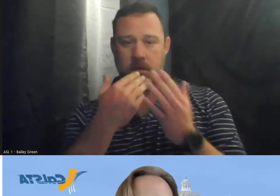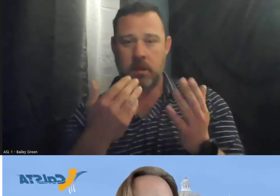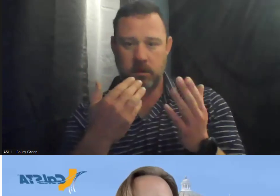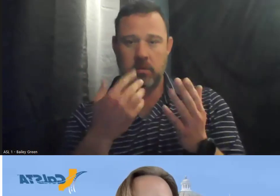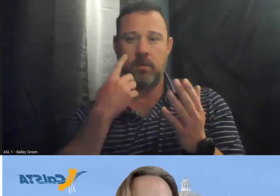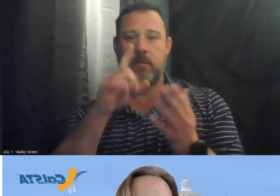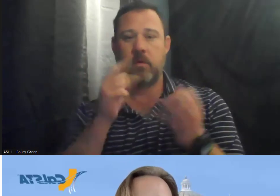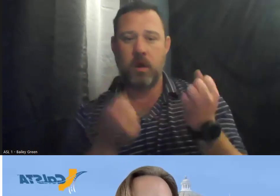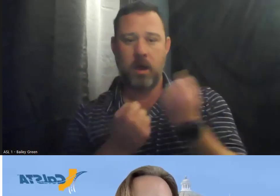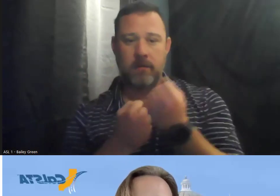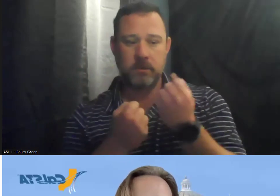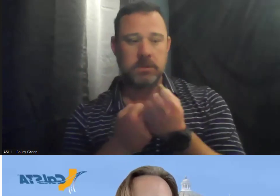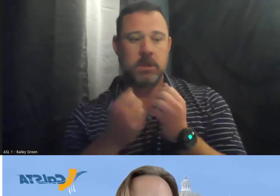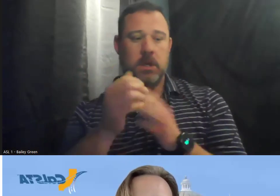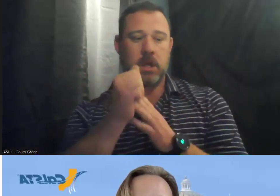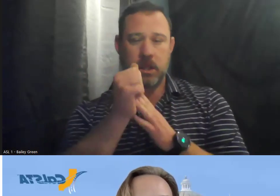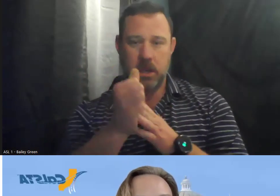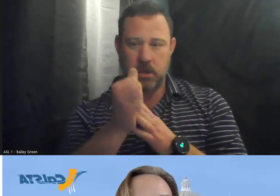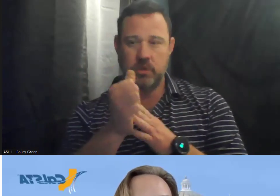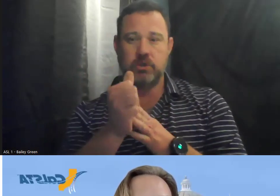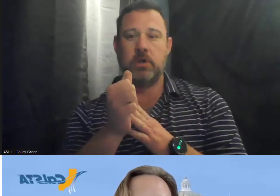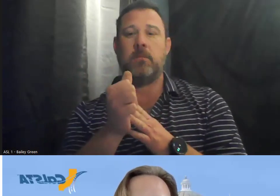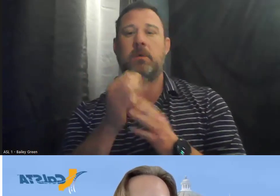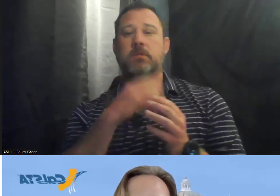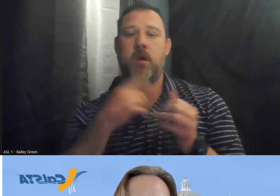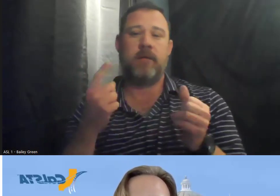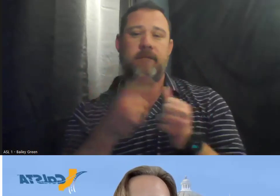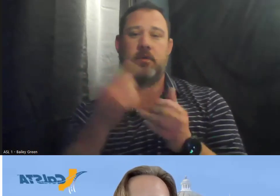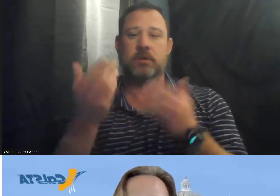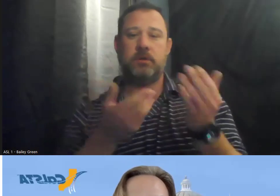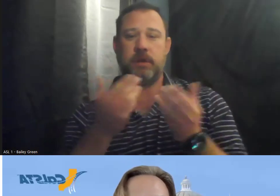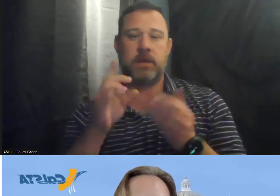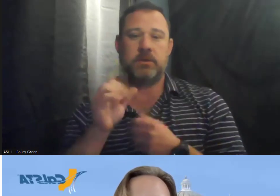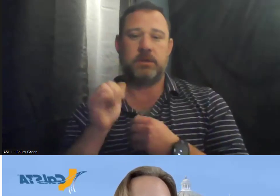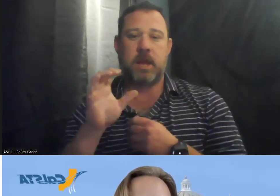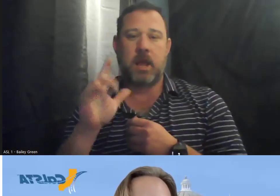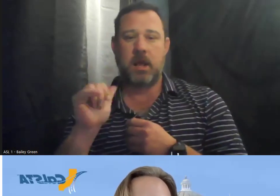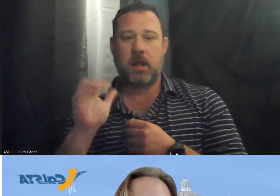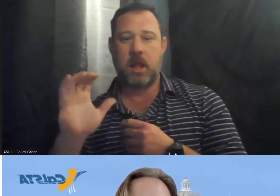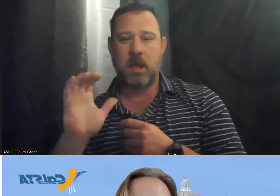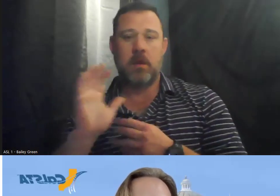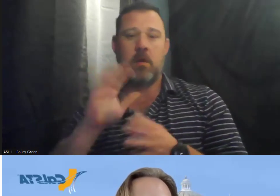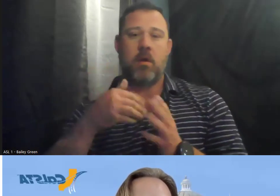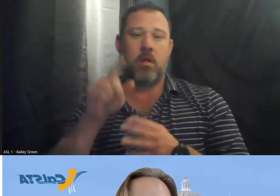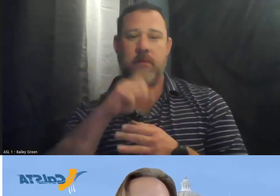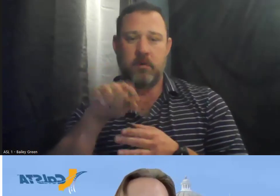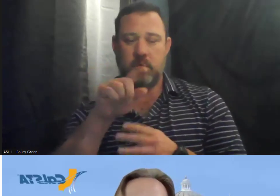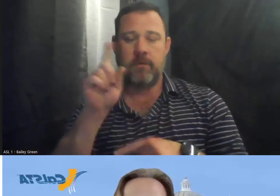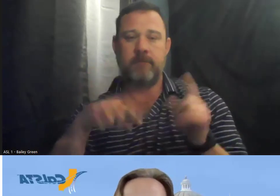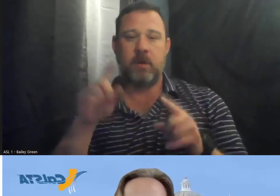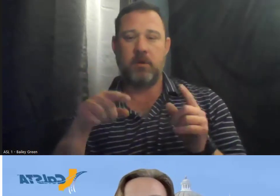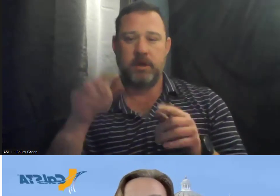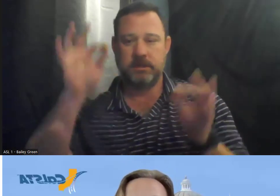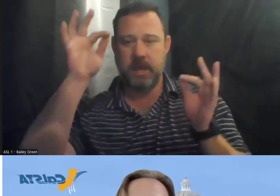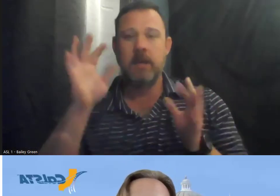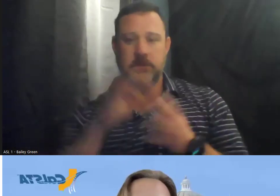your advocacy and your leadership on this. This is my first introduction to the DACLAC and to all of you in your various hats.